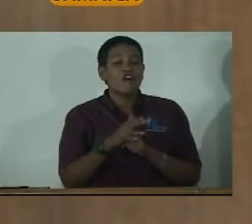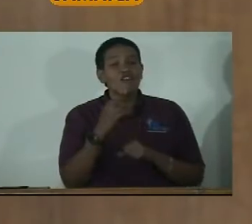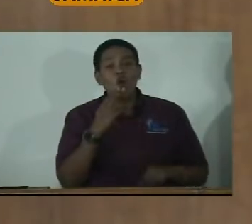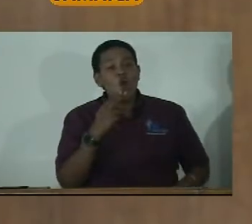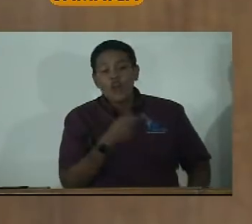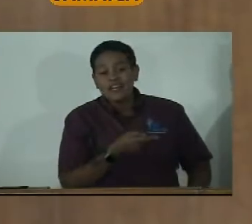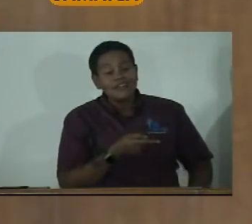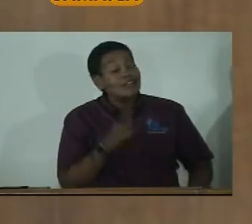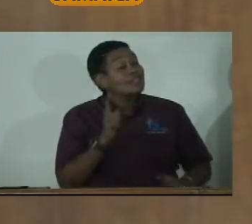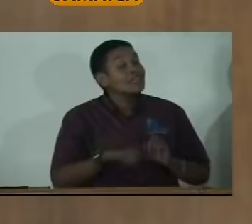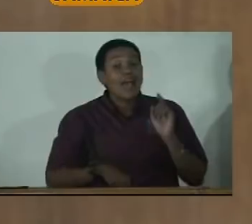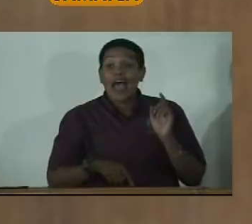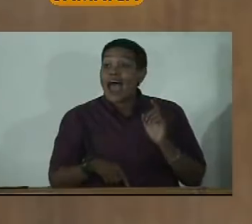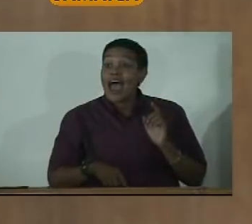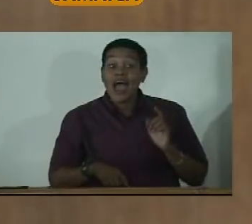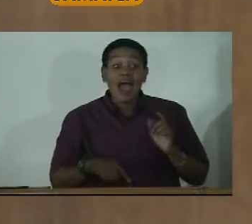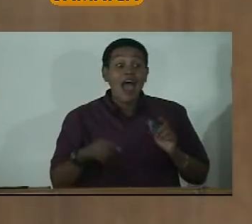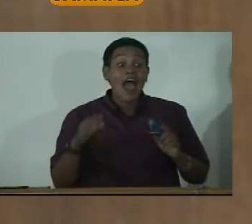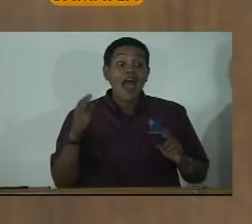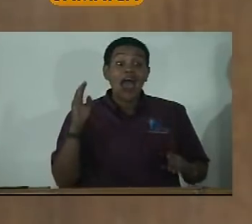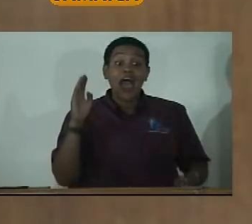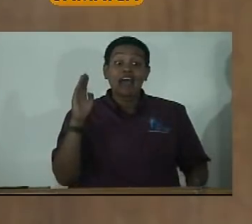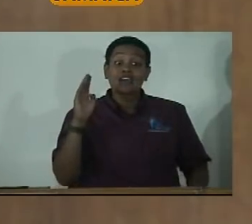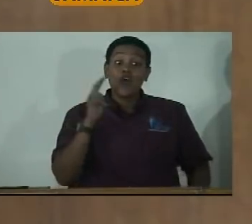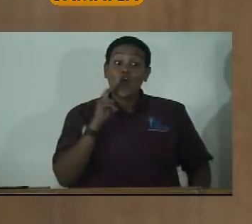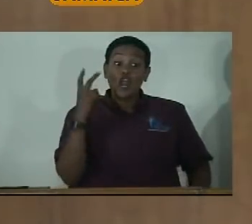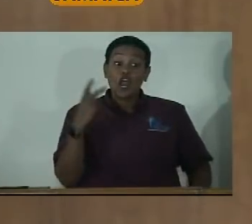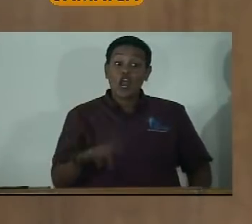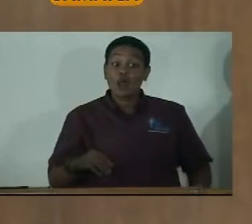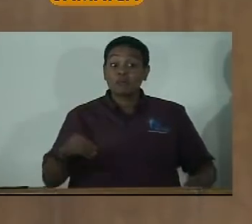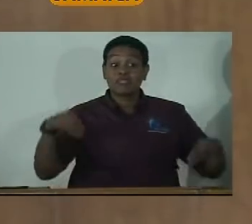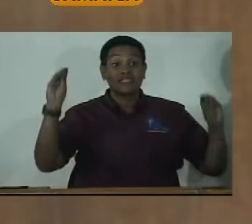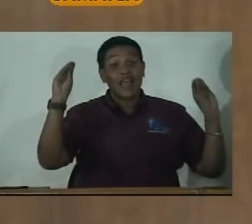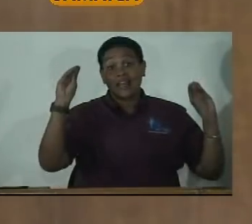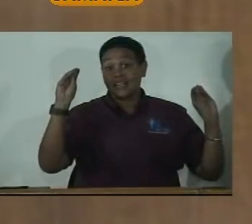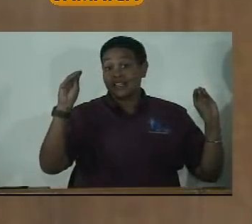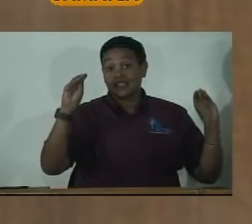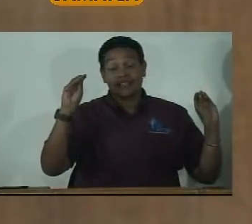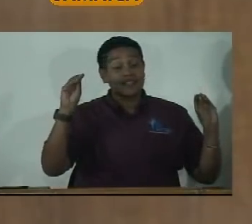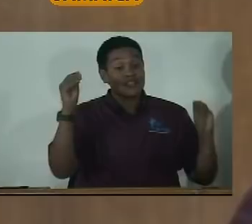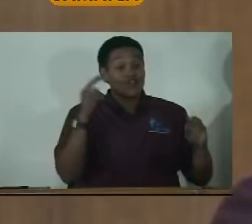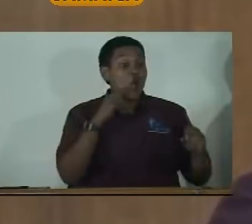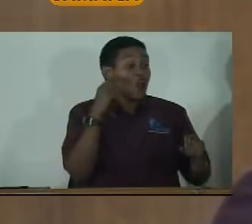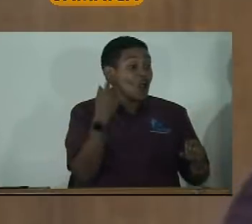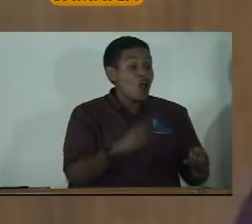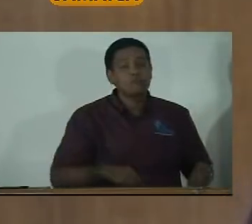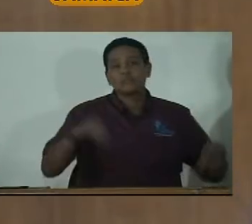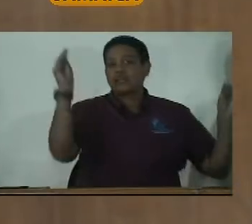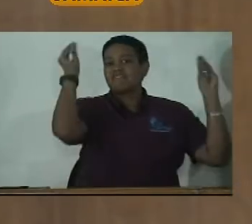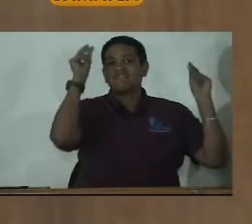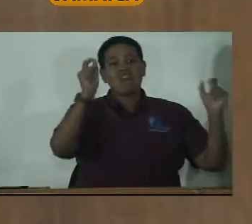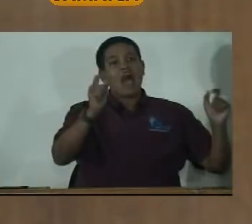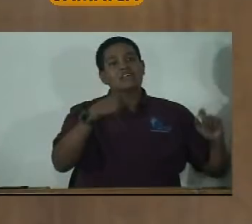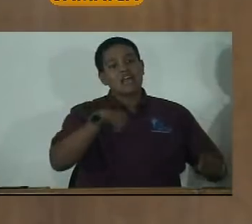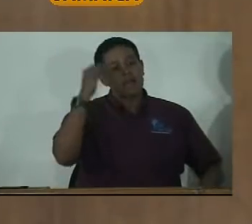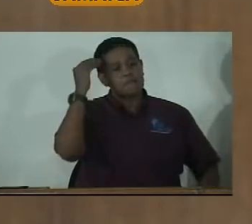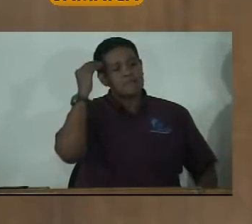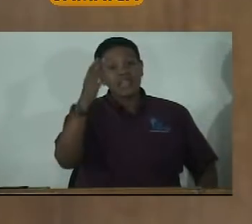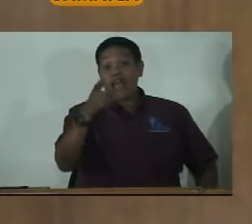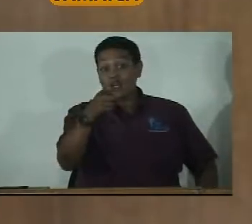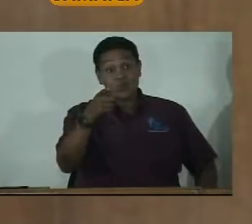You cannot, as it comes itself. I'm telling you that. I'm telling you that. Right? When you look into